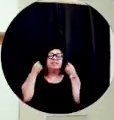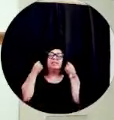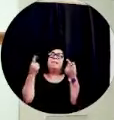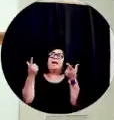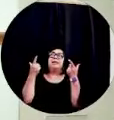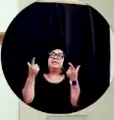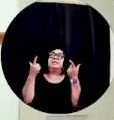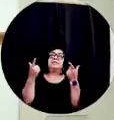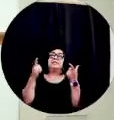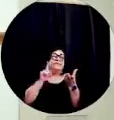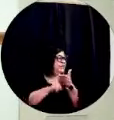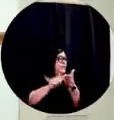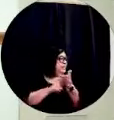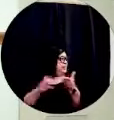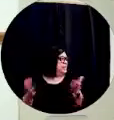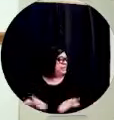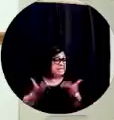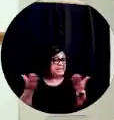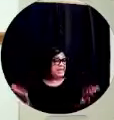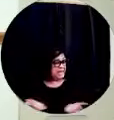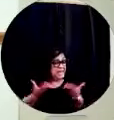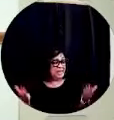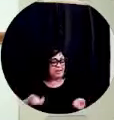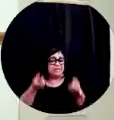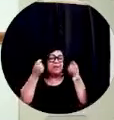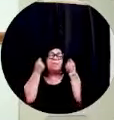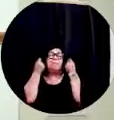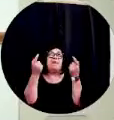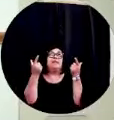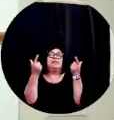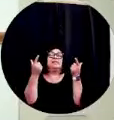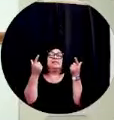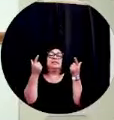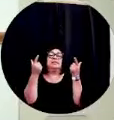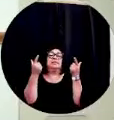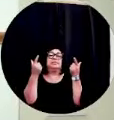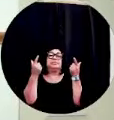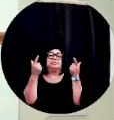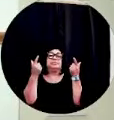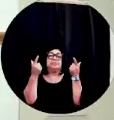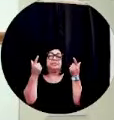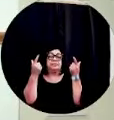This right here is amazing.